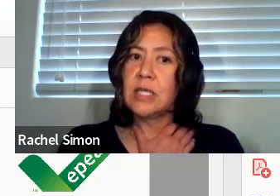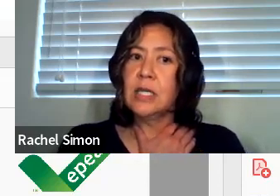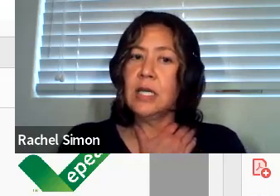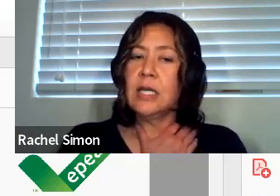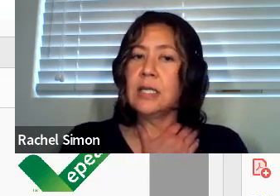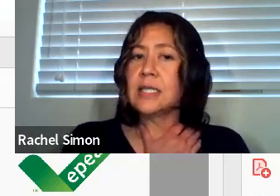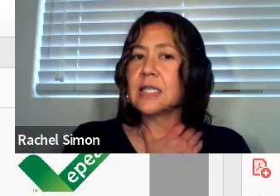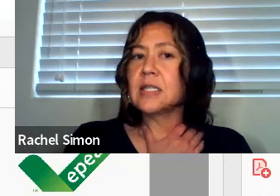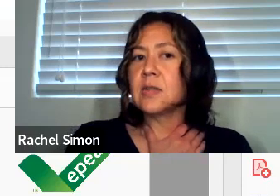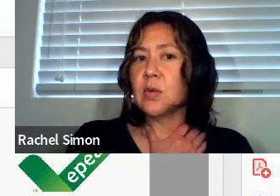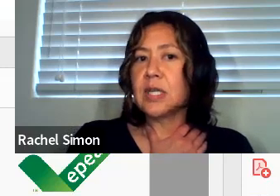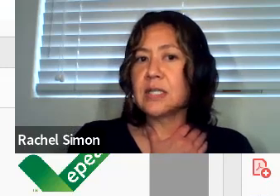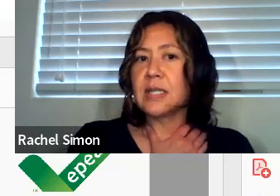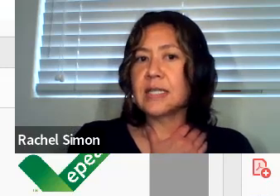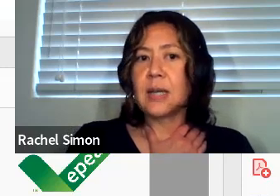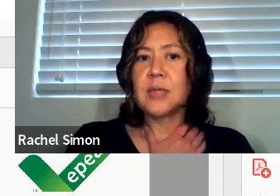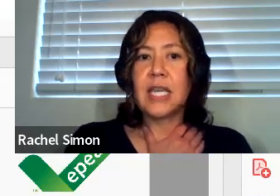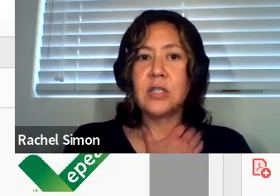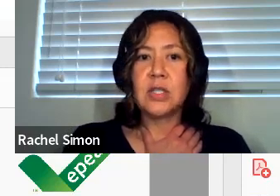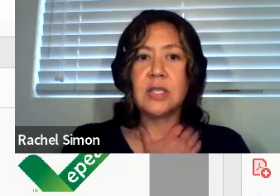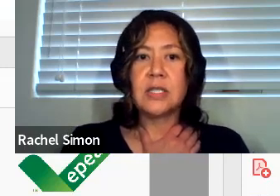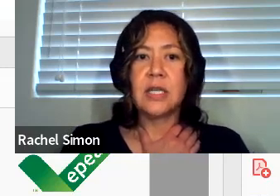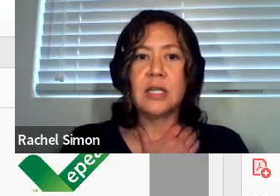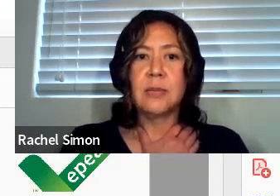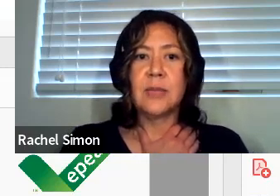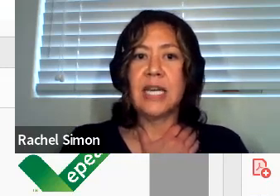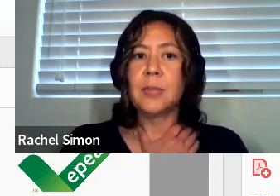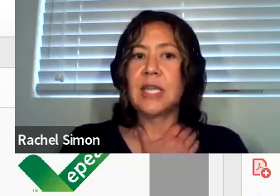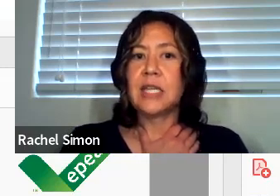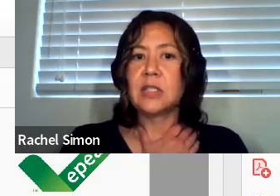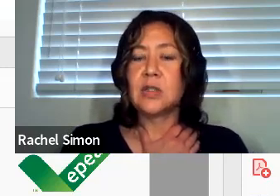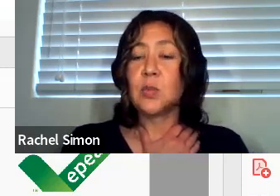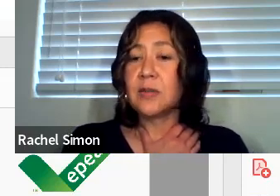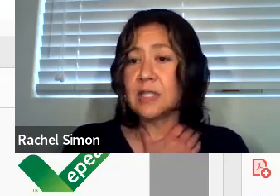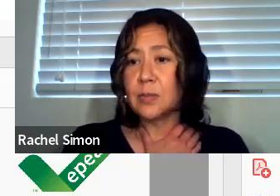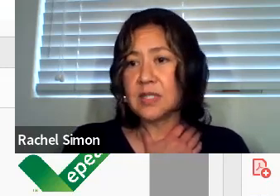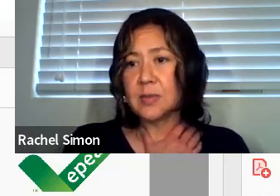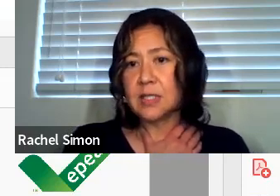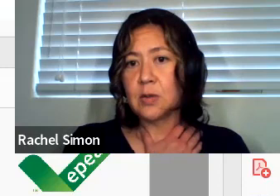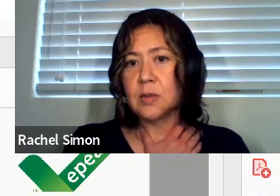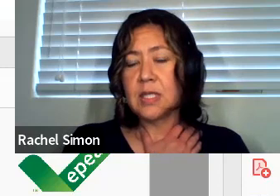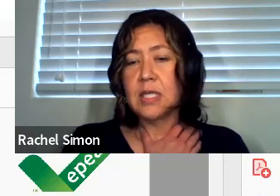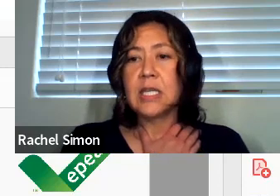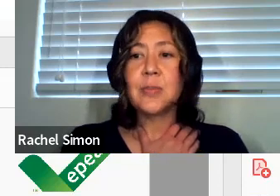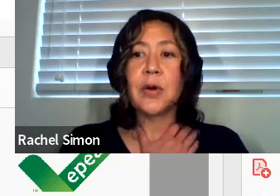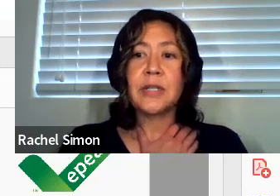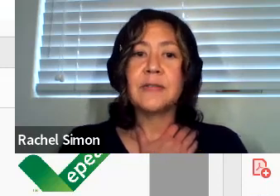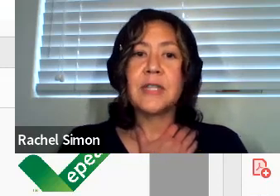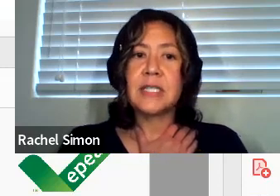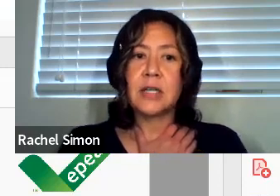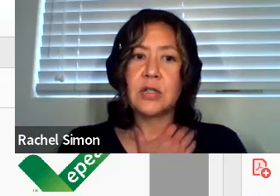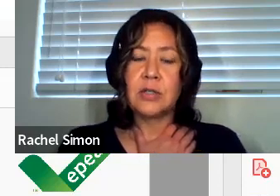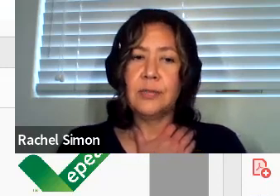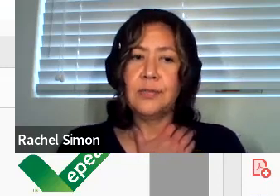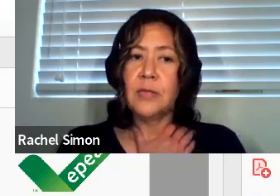substitutes. And this is considering select applications and applications with feasible substitutes is part of